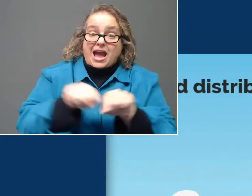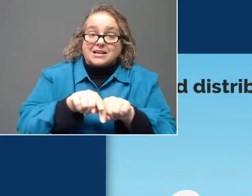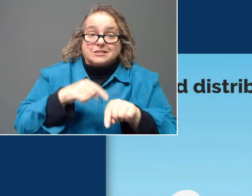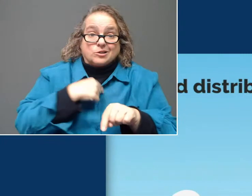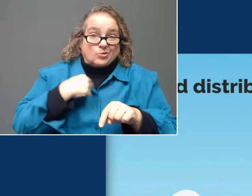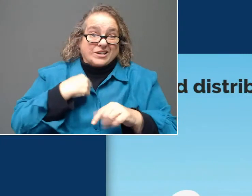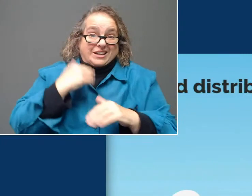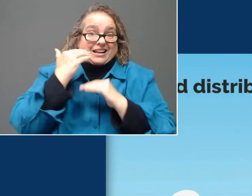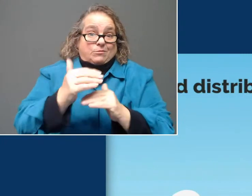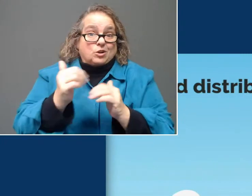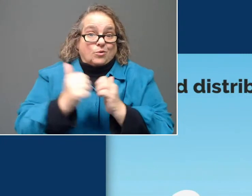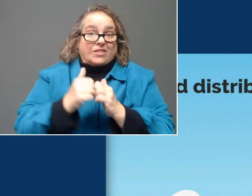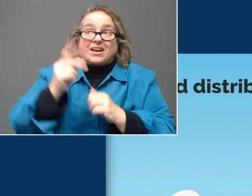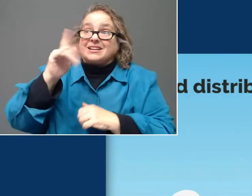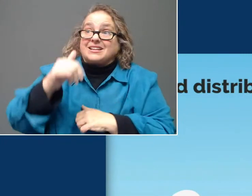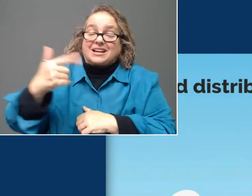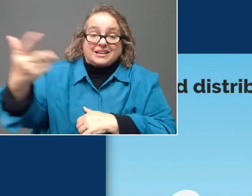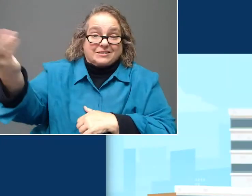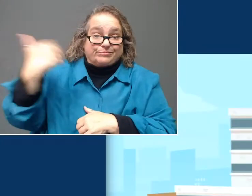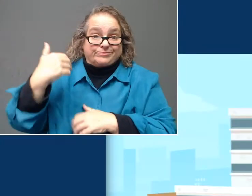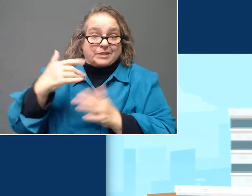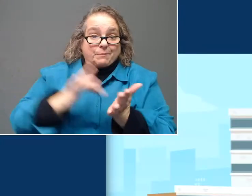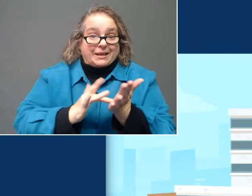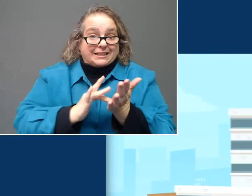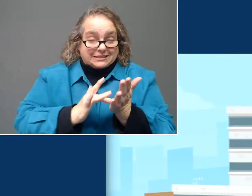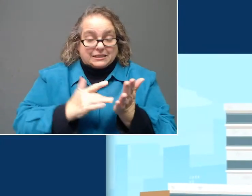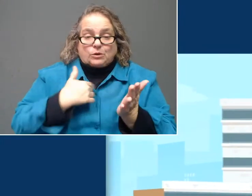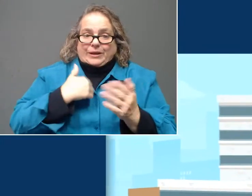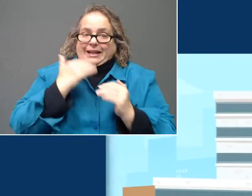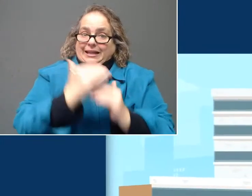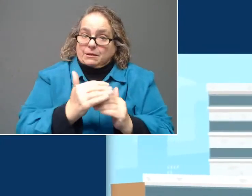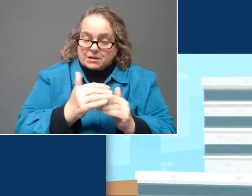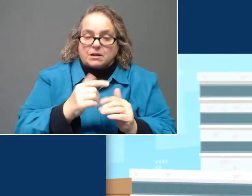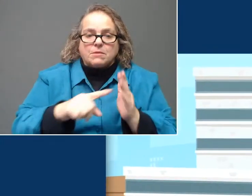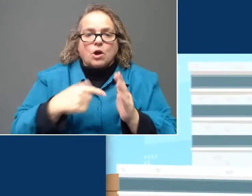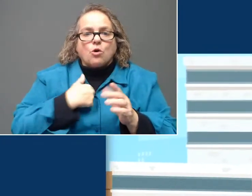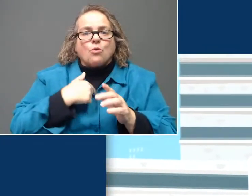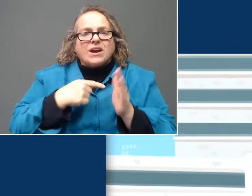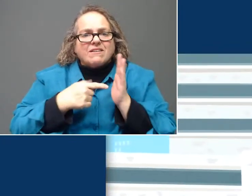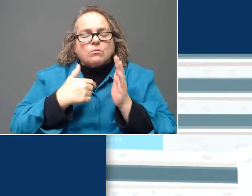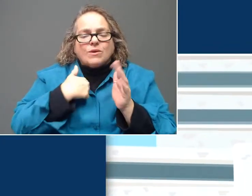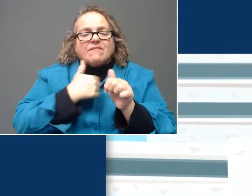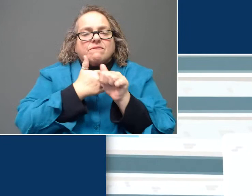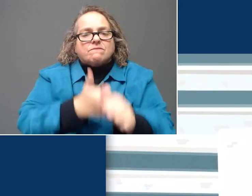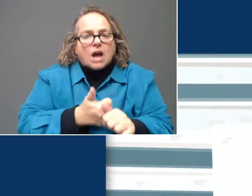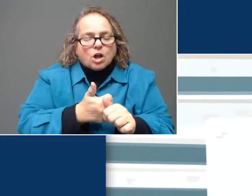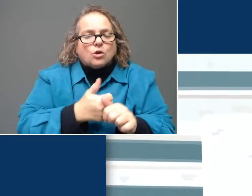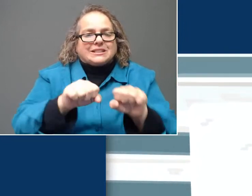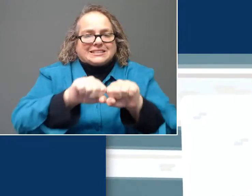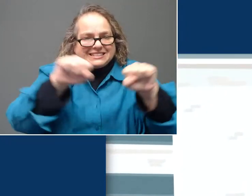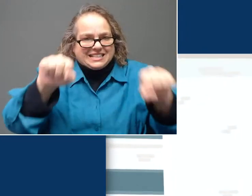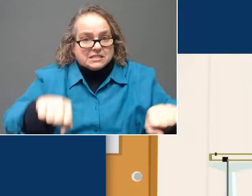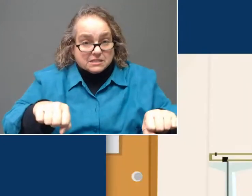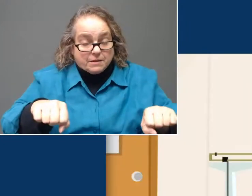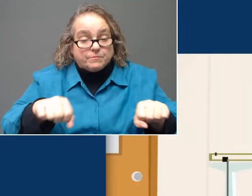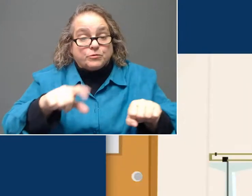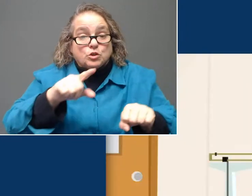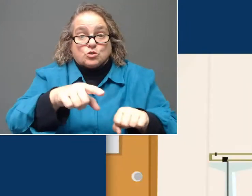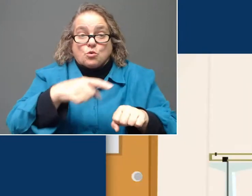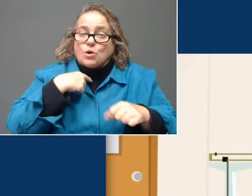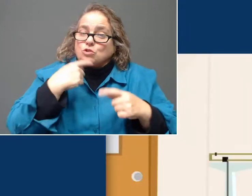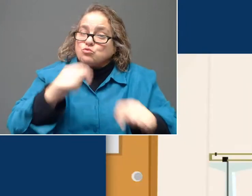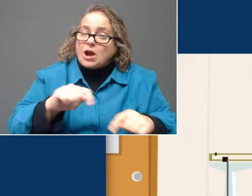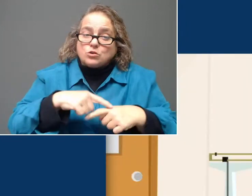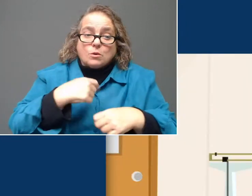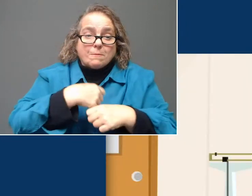is following a phased distribution system of eligible groups. The Commonwealth is committed to making the vaccine available to all willing